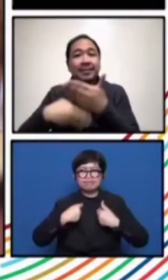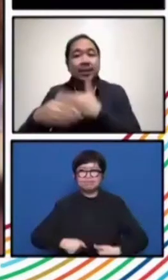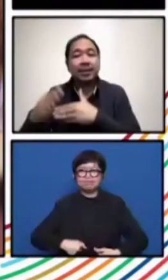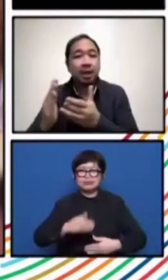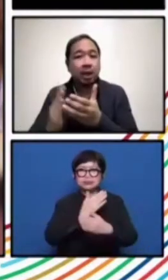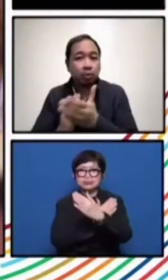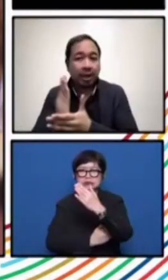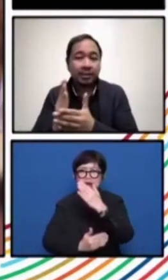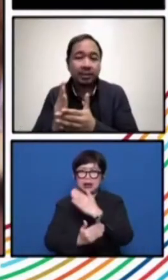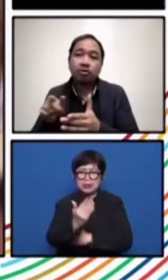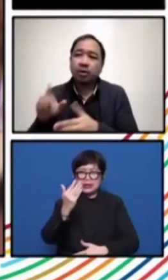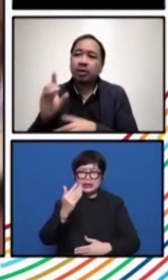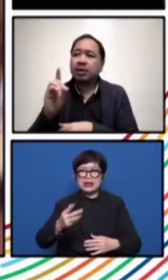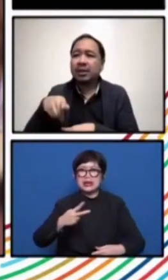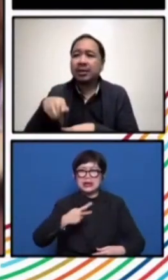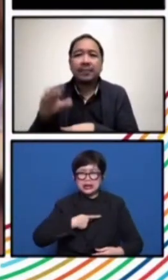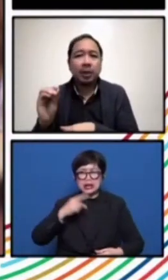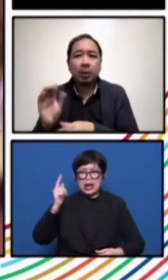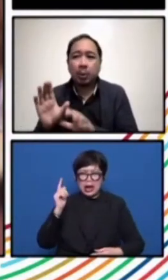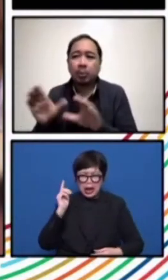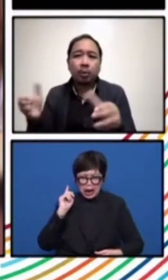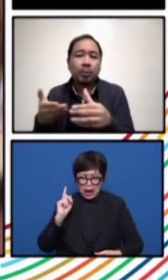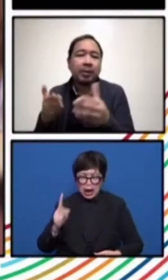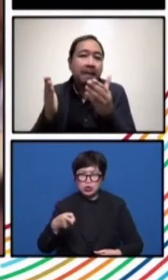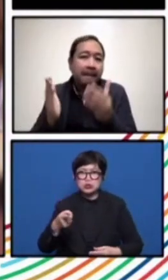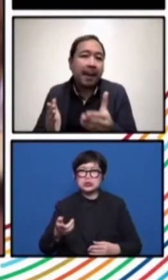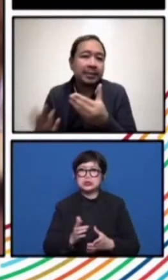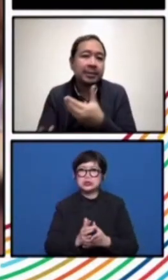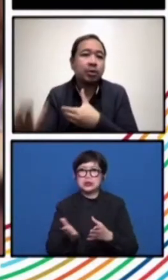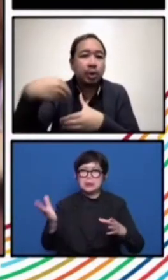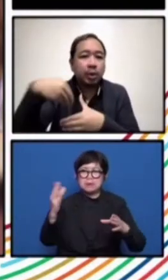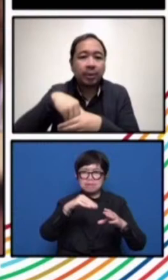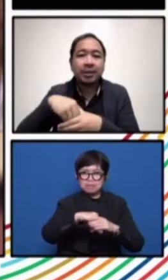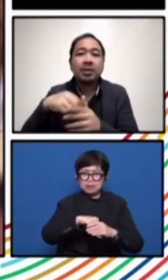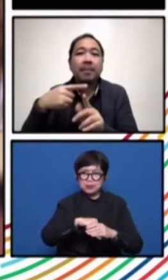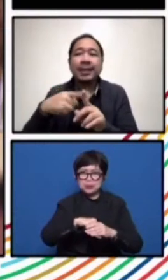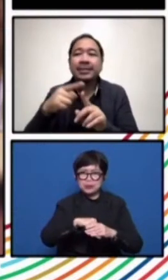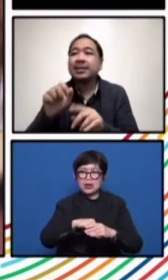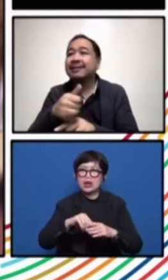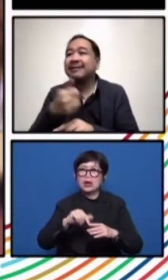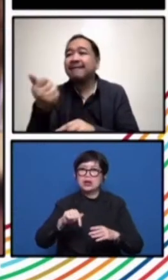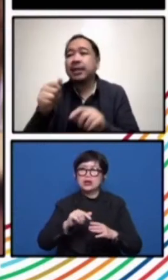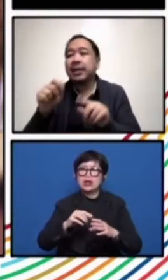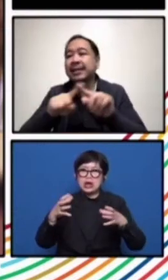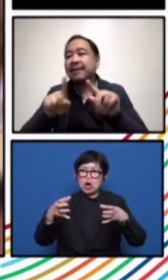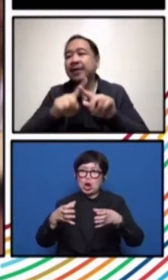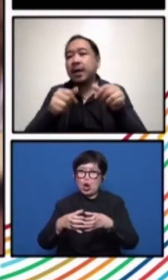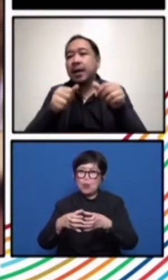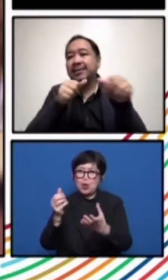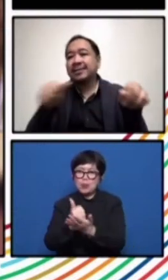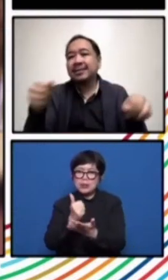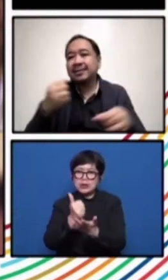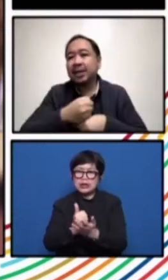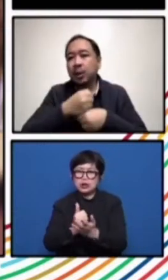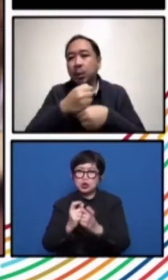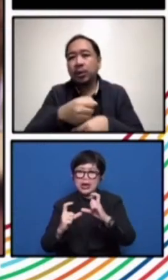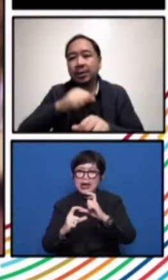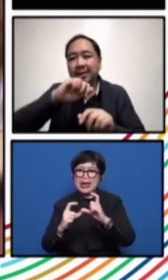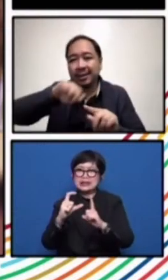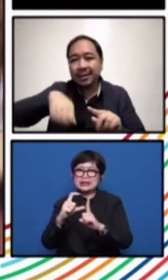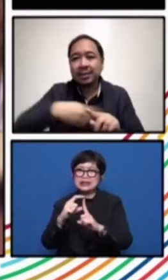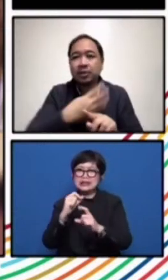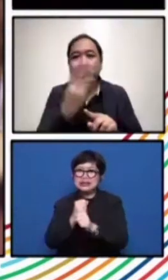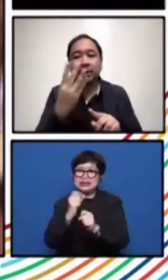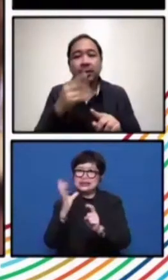groups to be engaged in the major group and other stakeholder mechanism on sdg from the stage of establishing